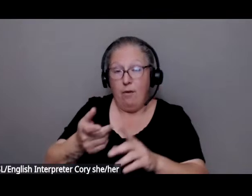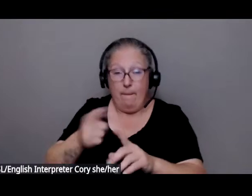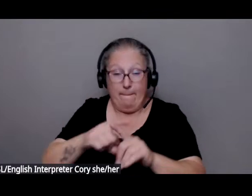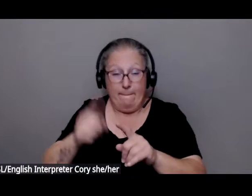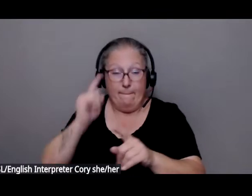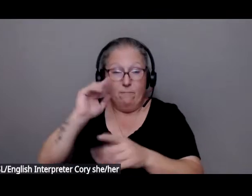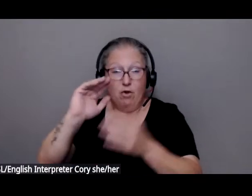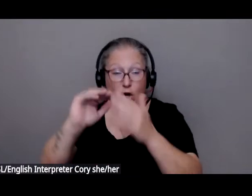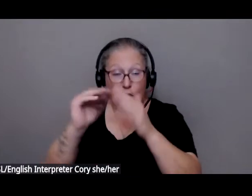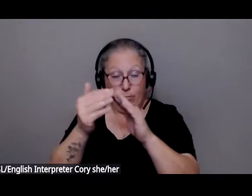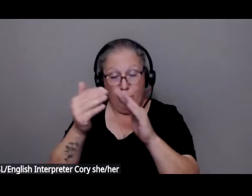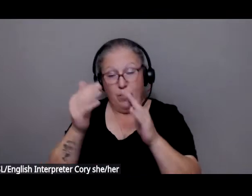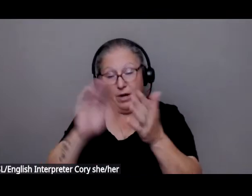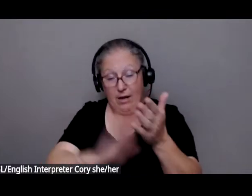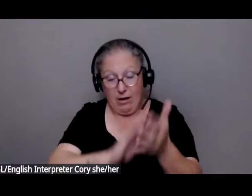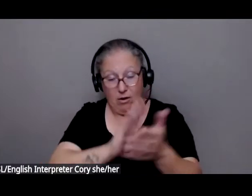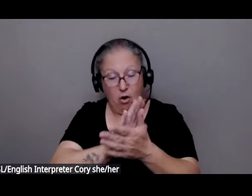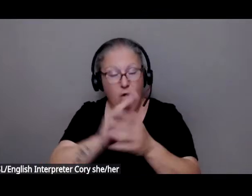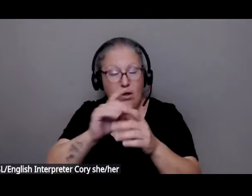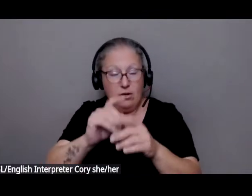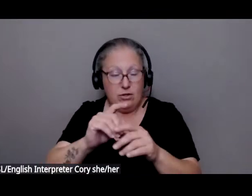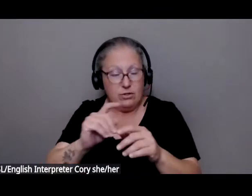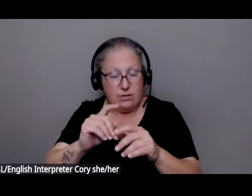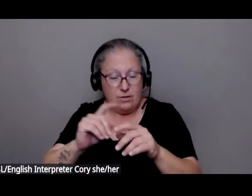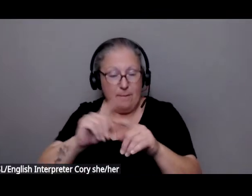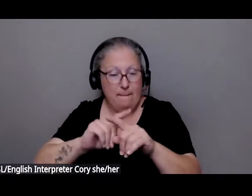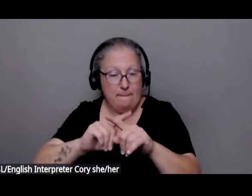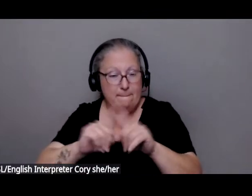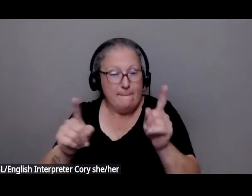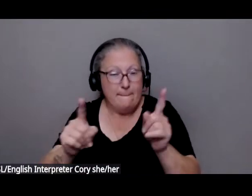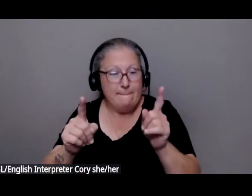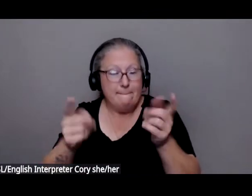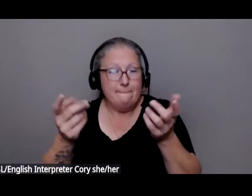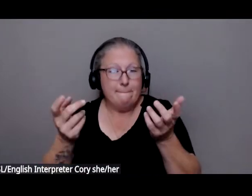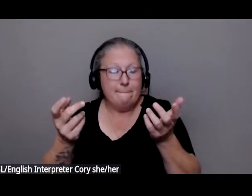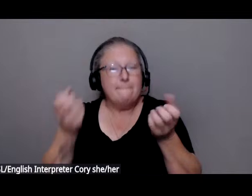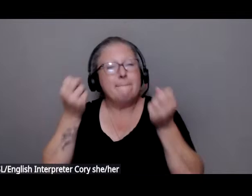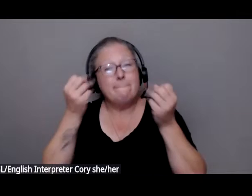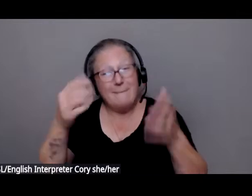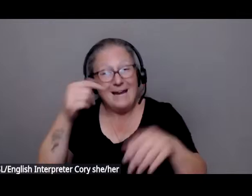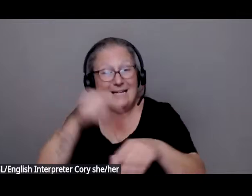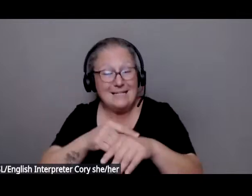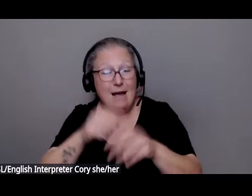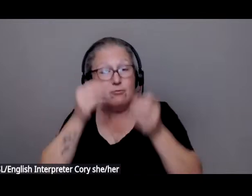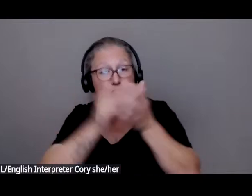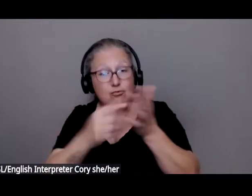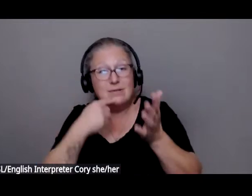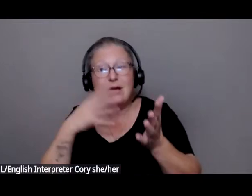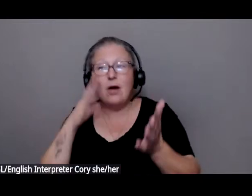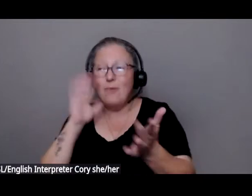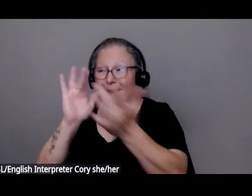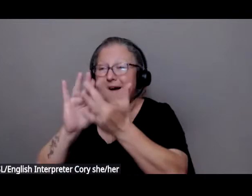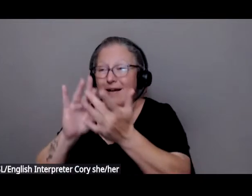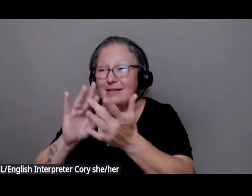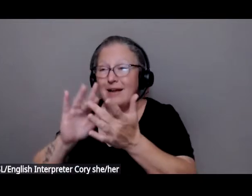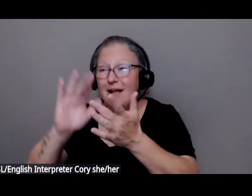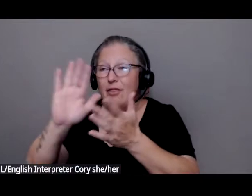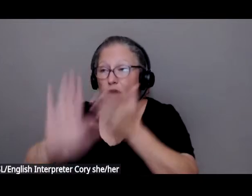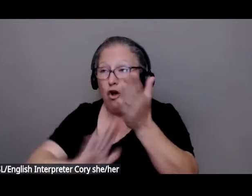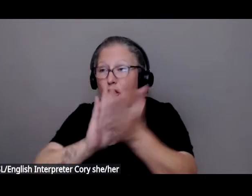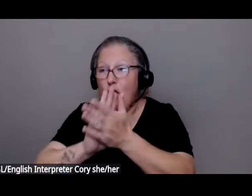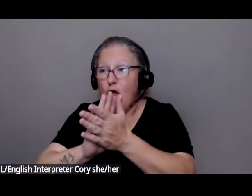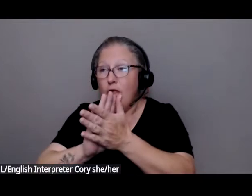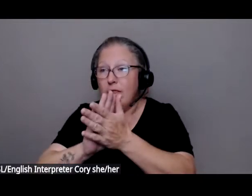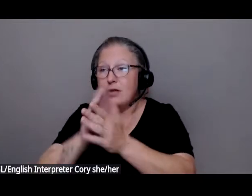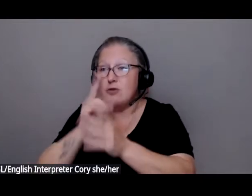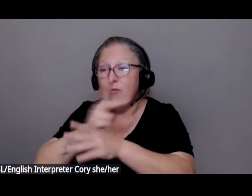but be asynchronous. Because many times students want to reach out and they're like, I'm going to reach out to this college professional so I can get some